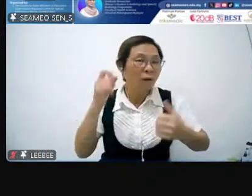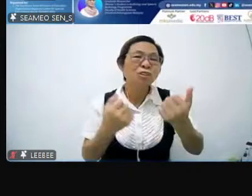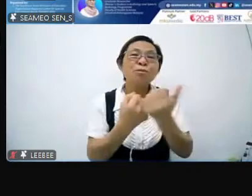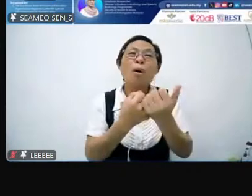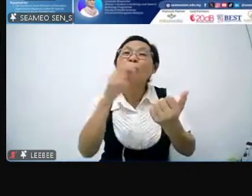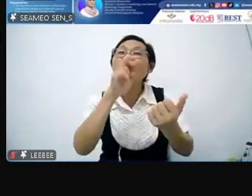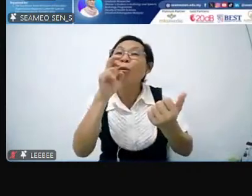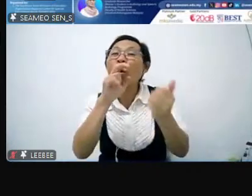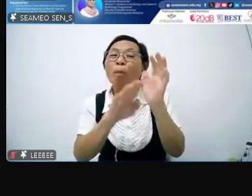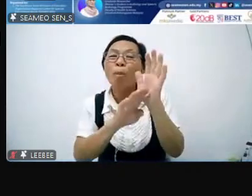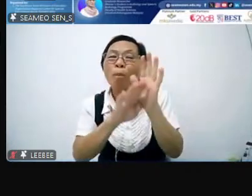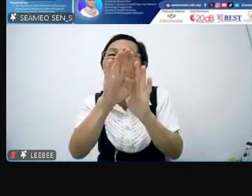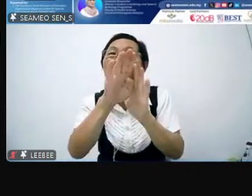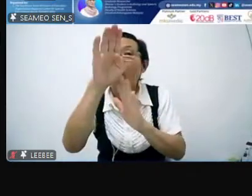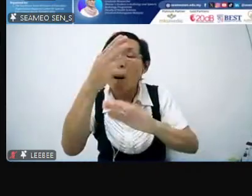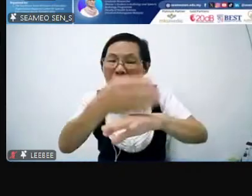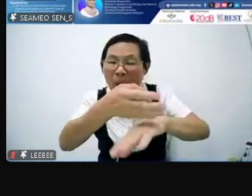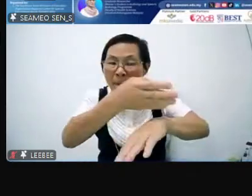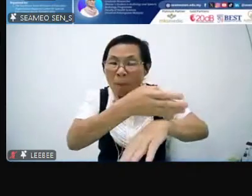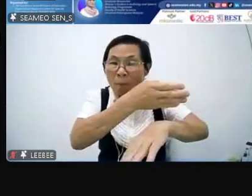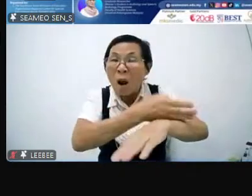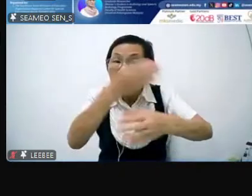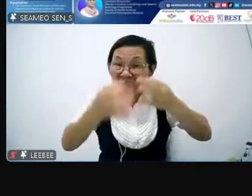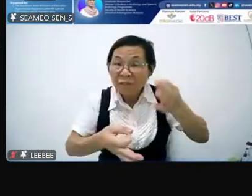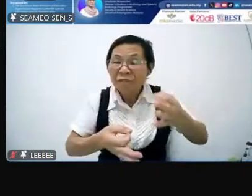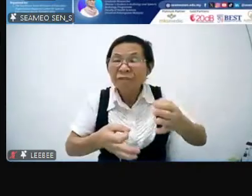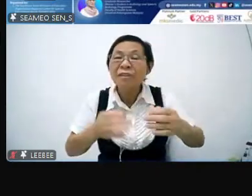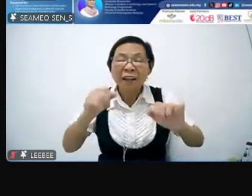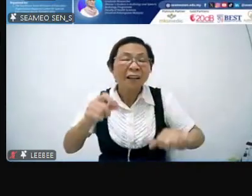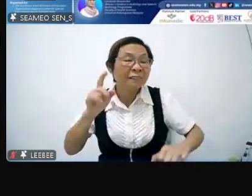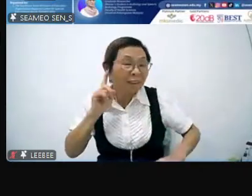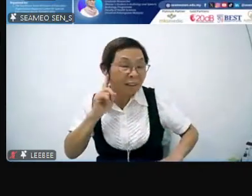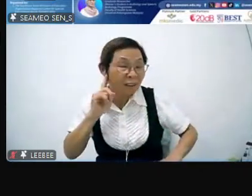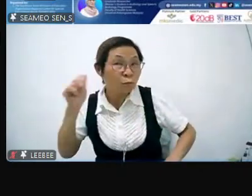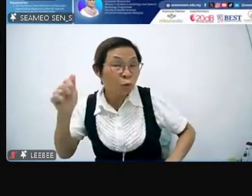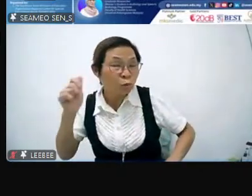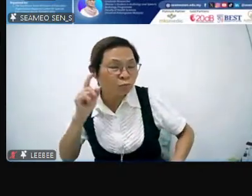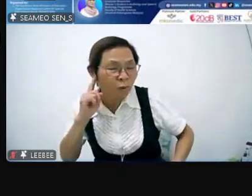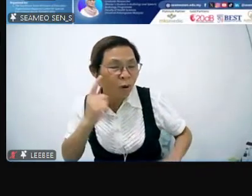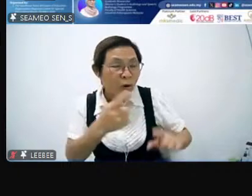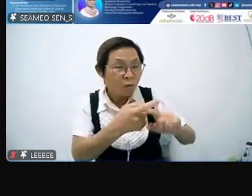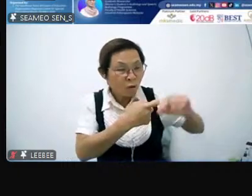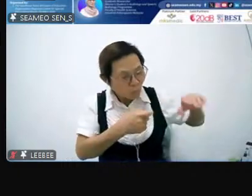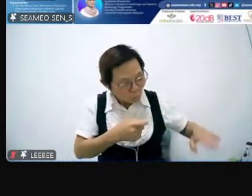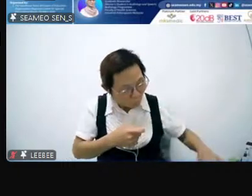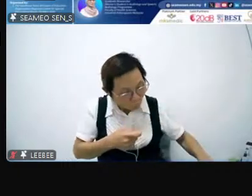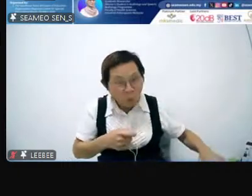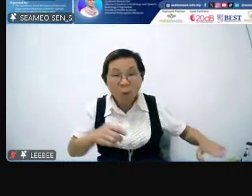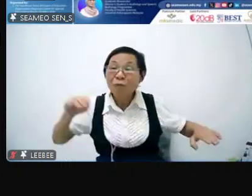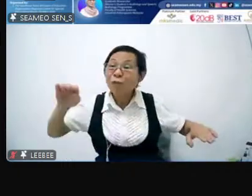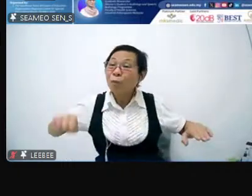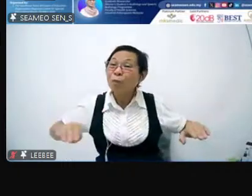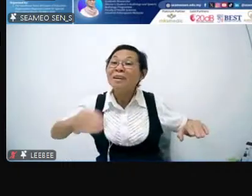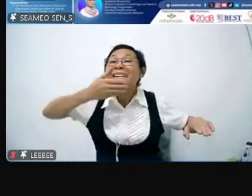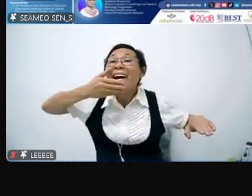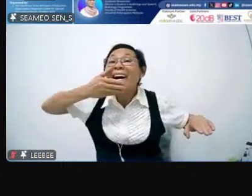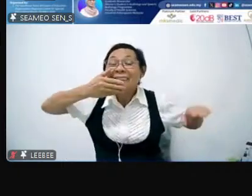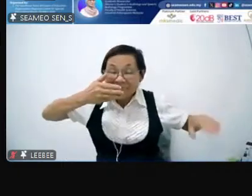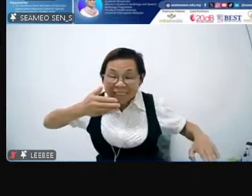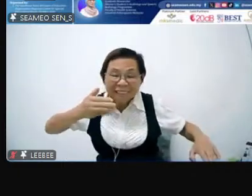development, because if they can hear well since very young, and